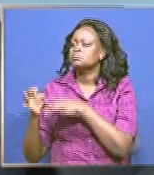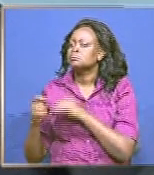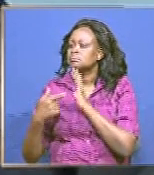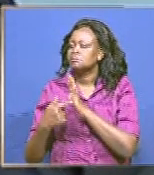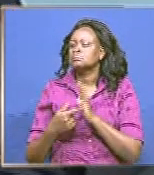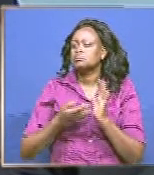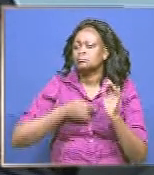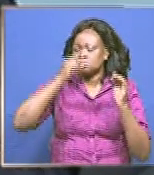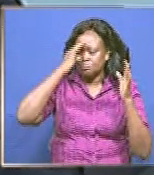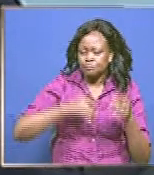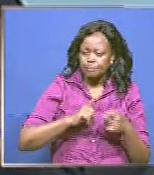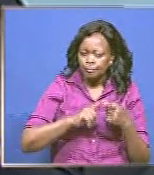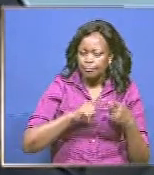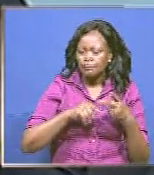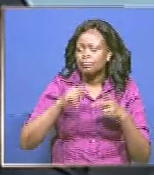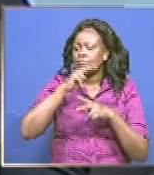Government, Treasury,